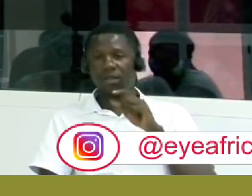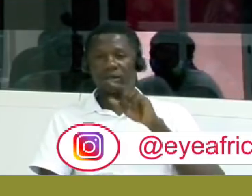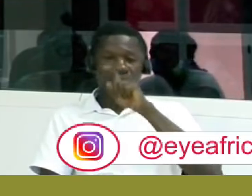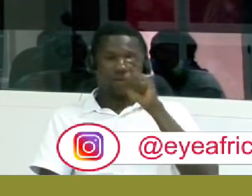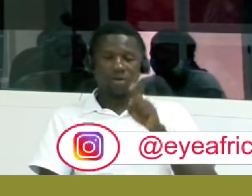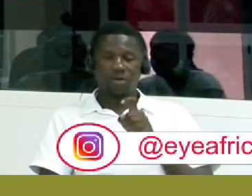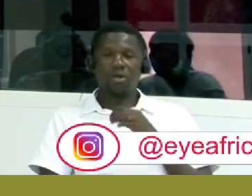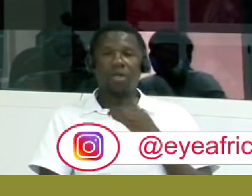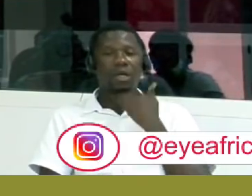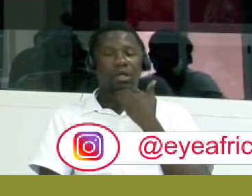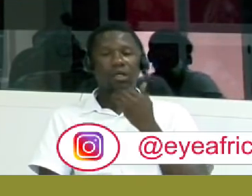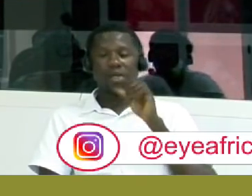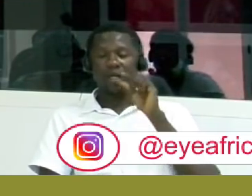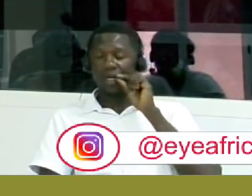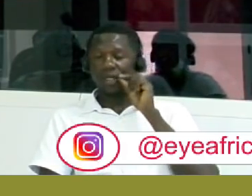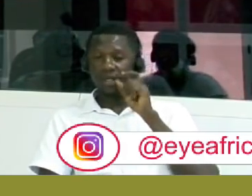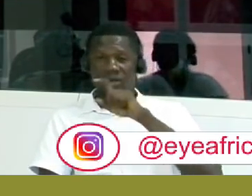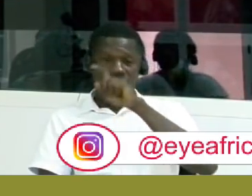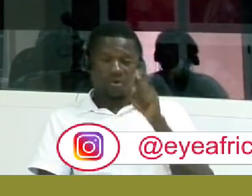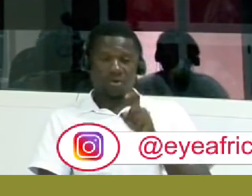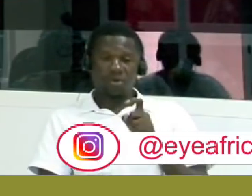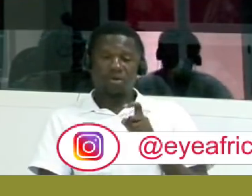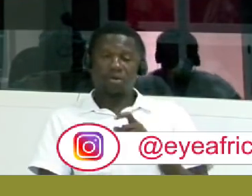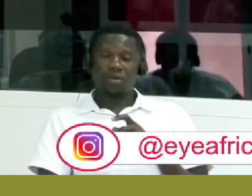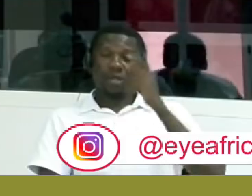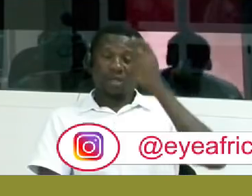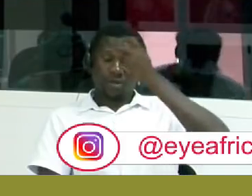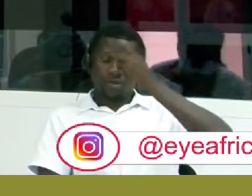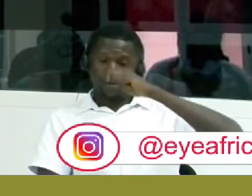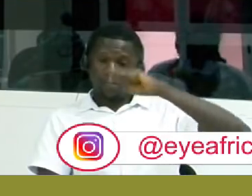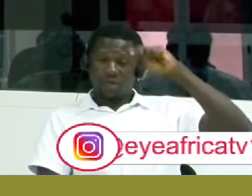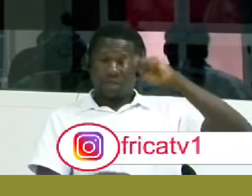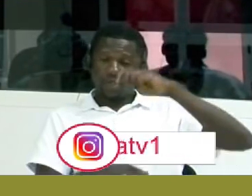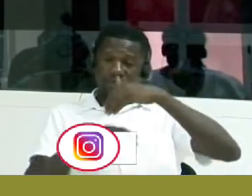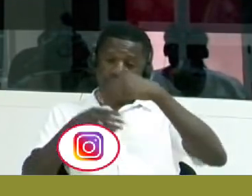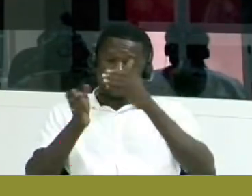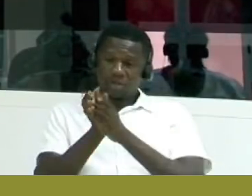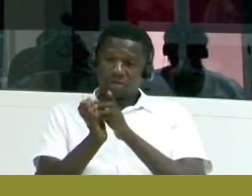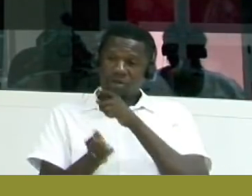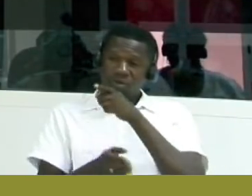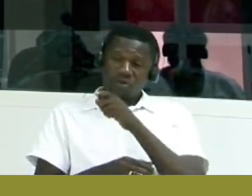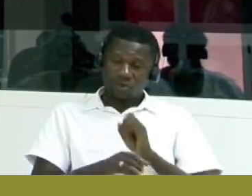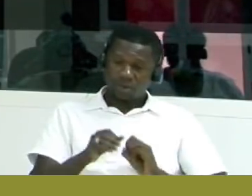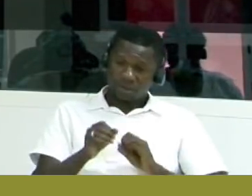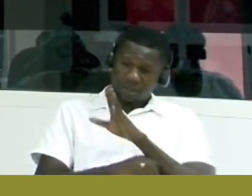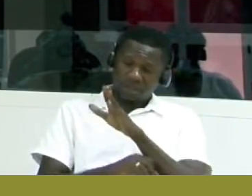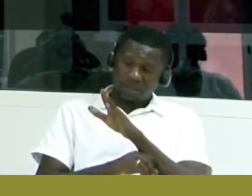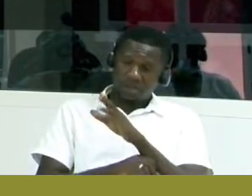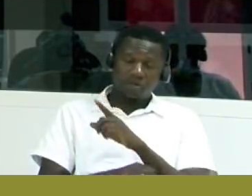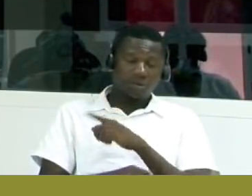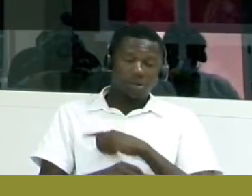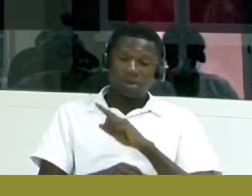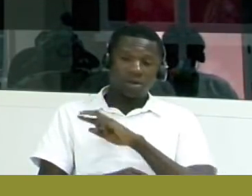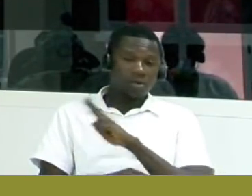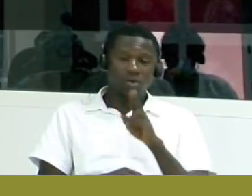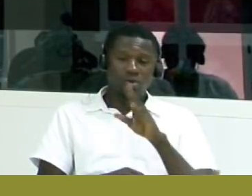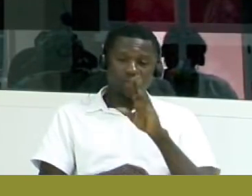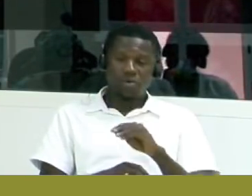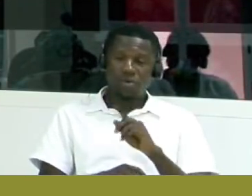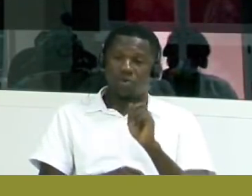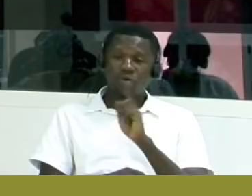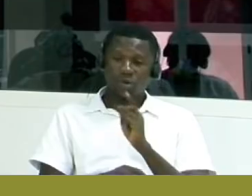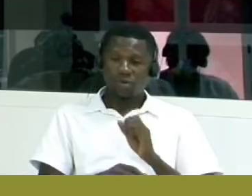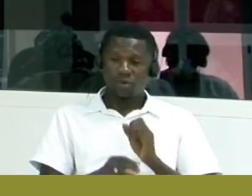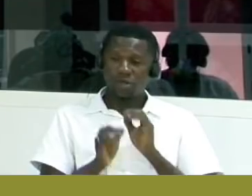sir? Okay. Answer the question. The police force or the police units you deployed were not doing what you